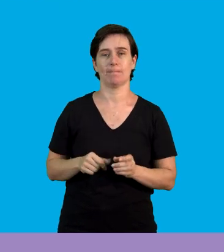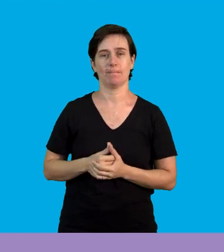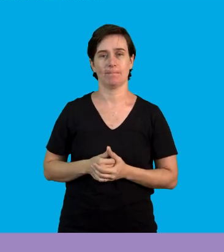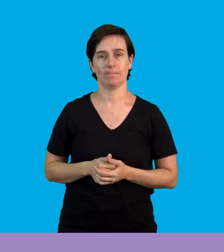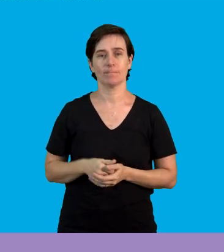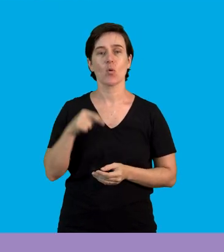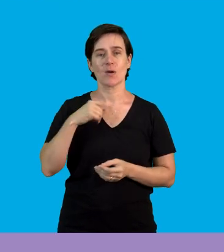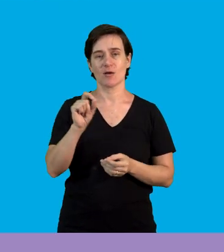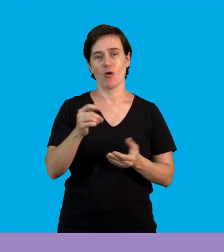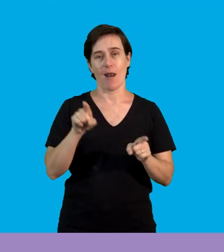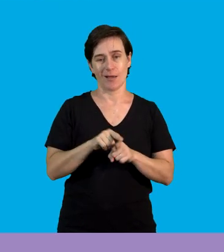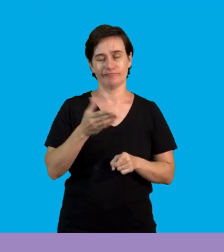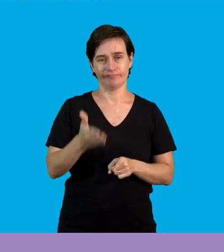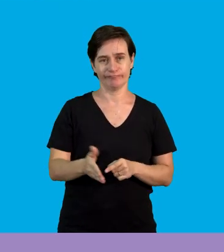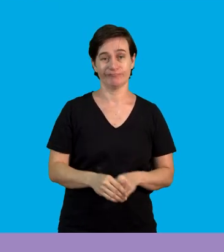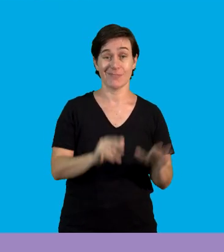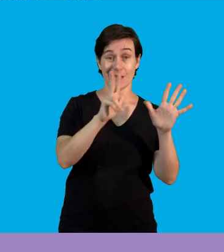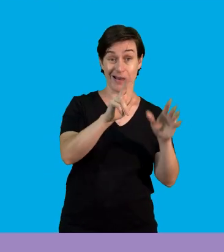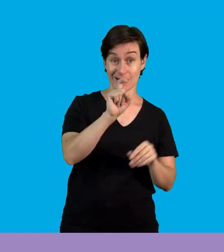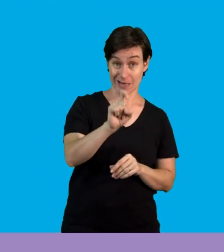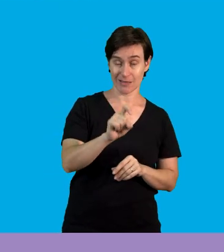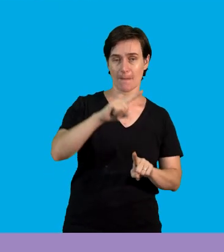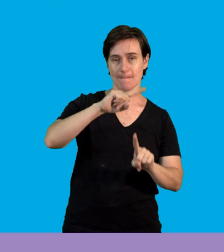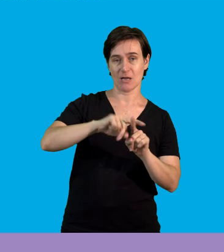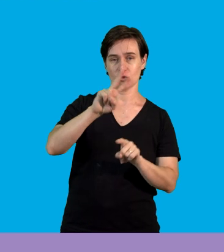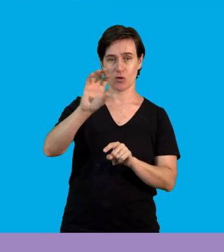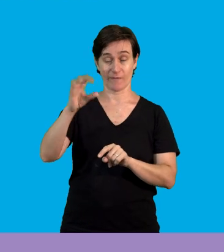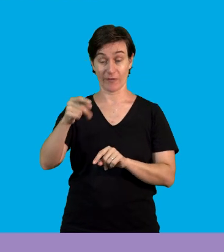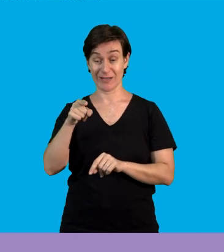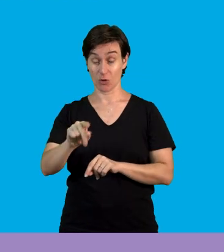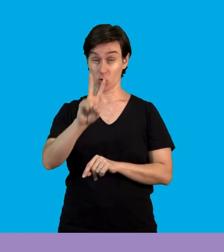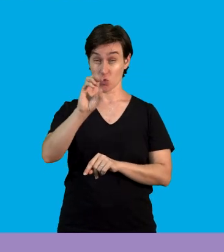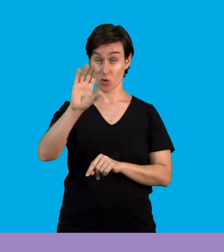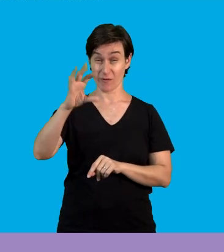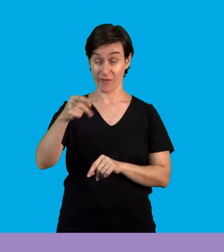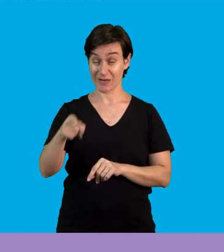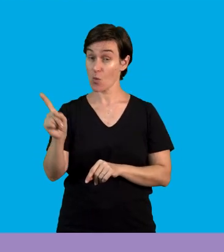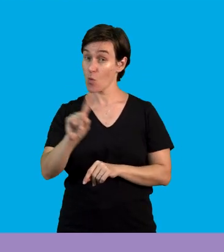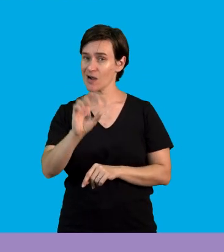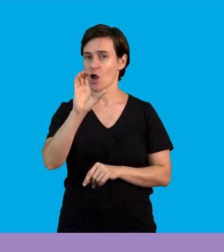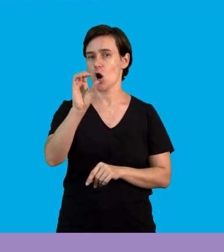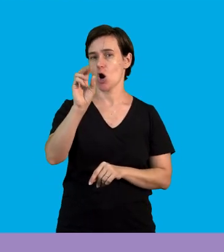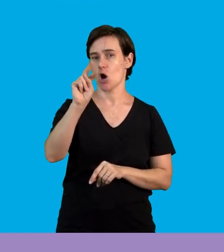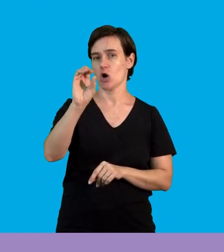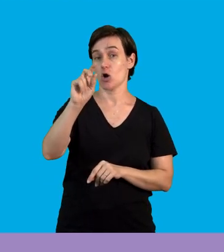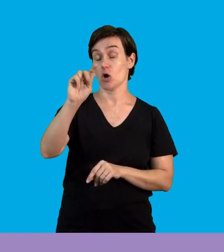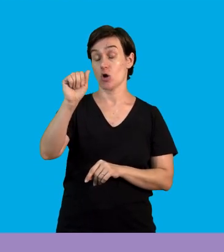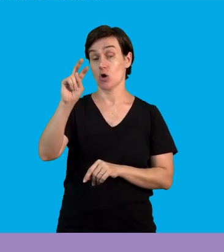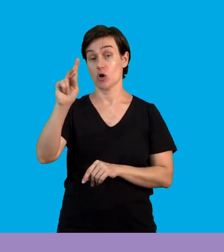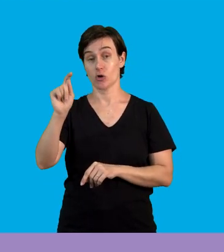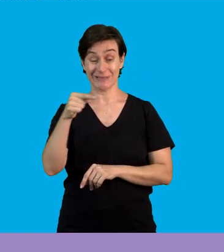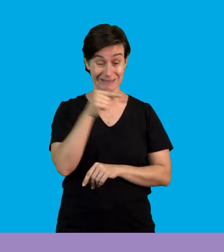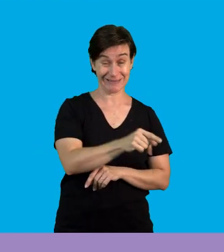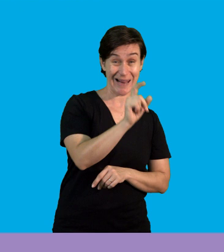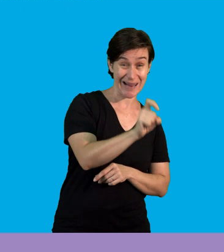an expression for us. We have a constant 250, we have X, which